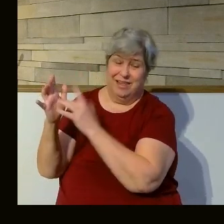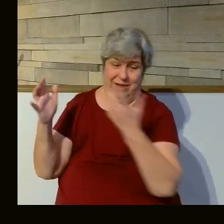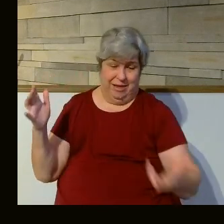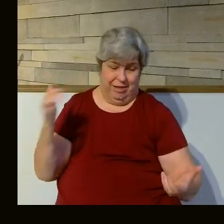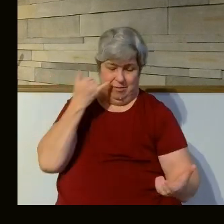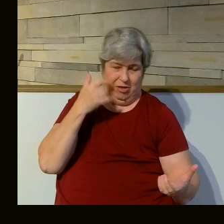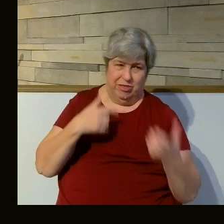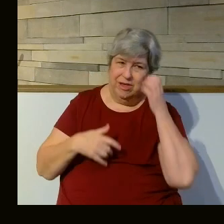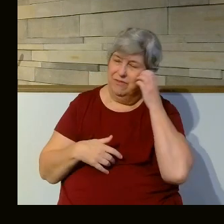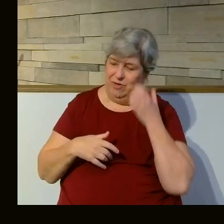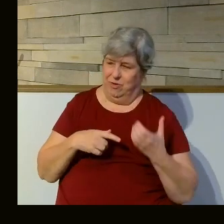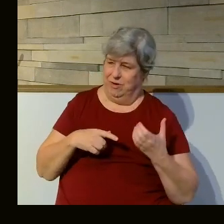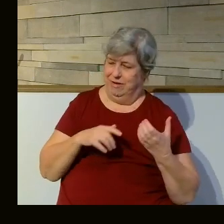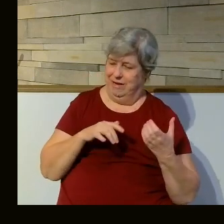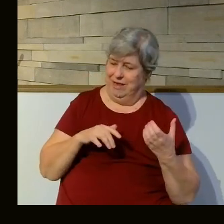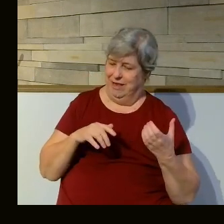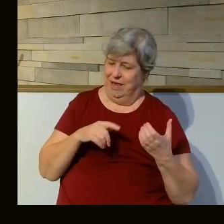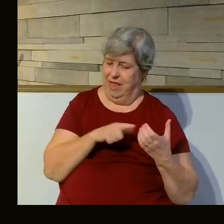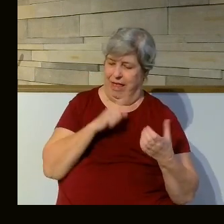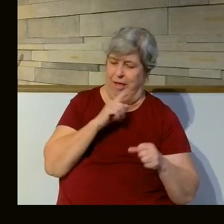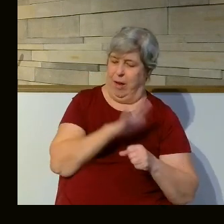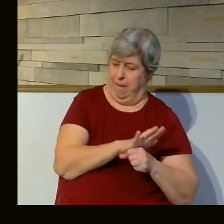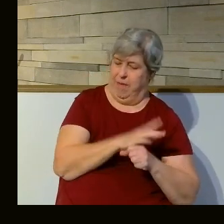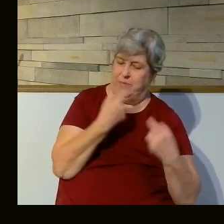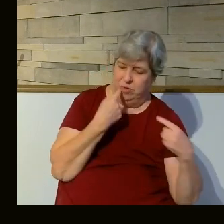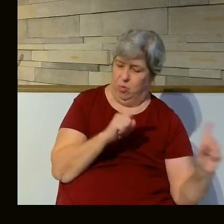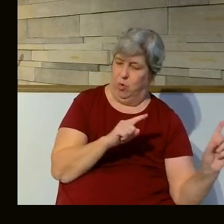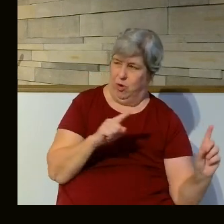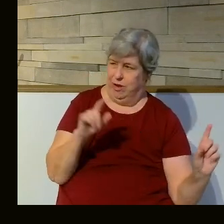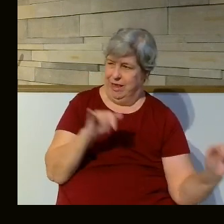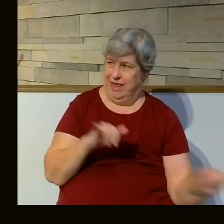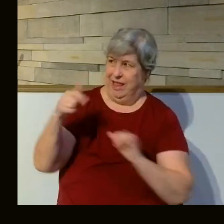well, if it mirrors on your devices, how well will that go?